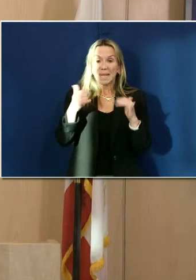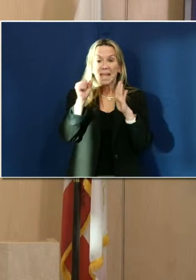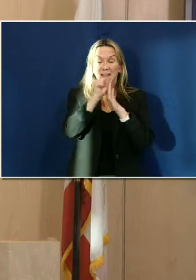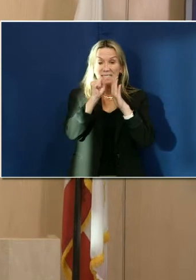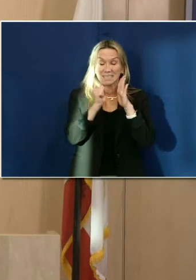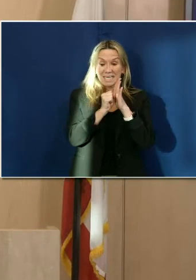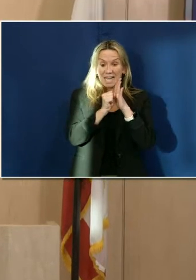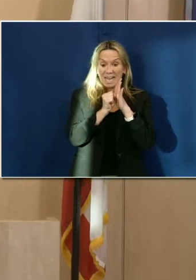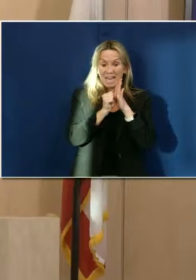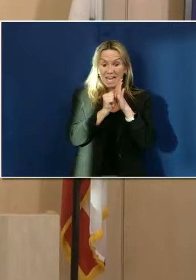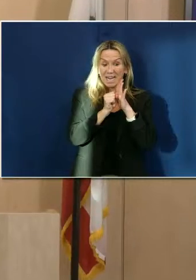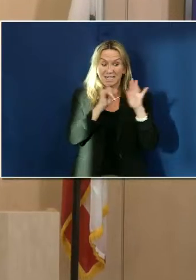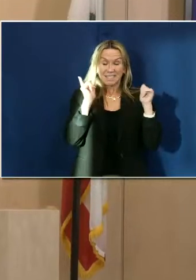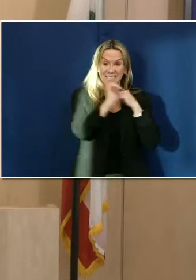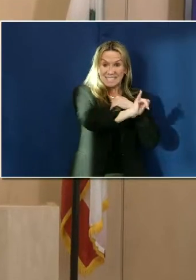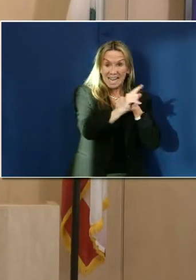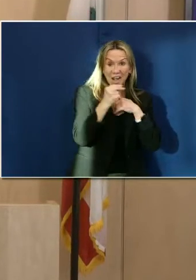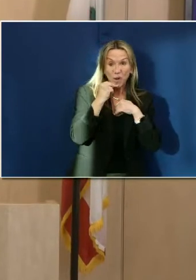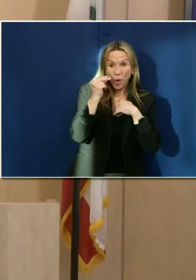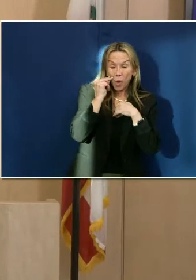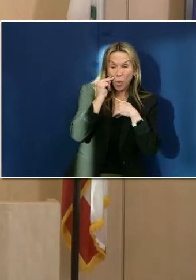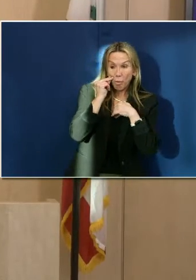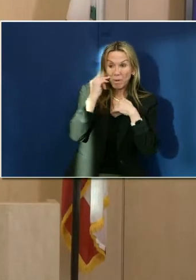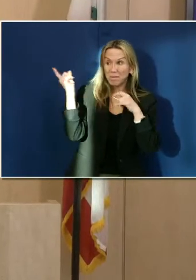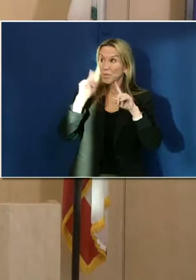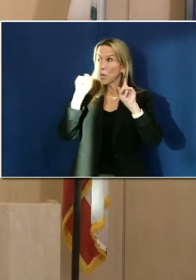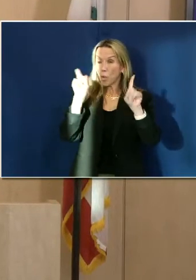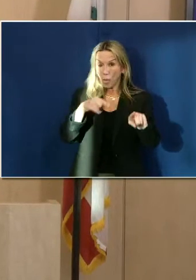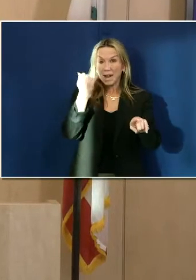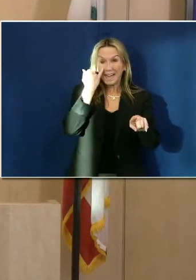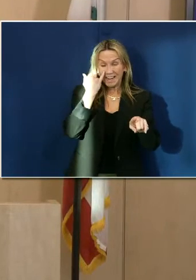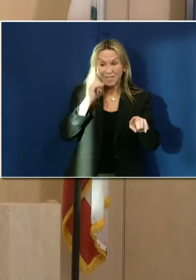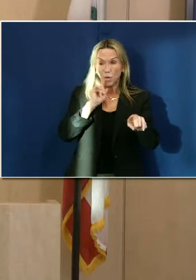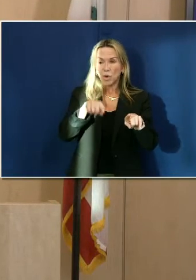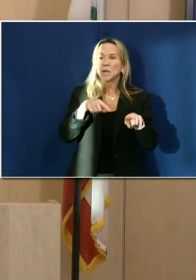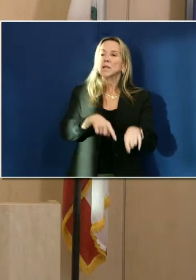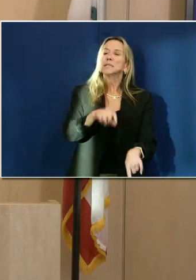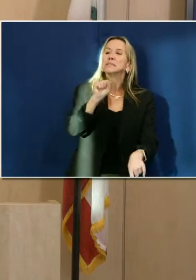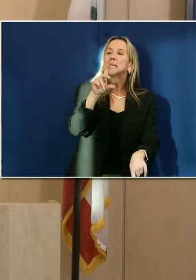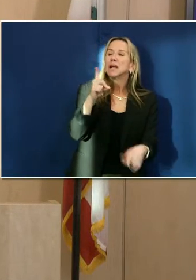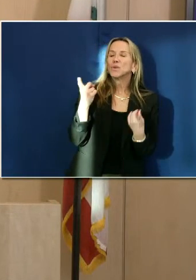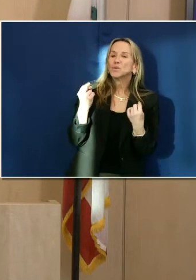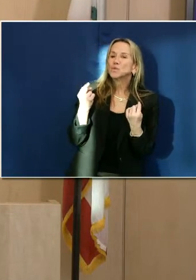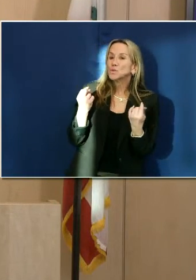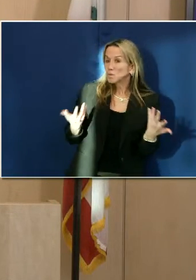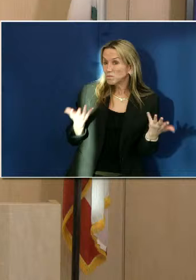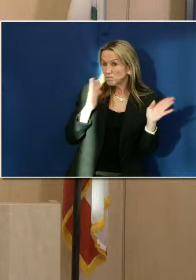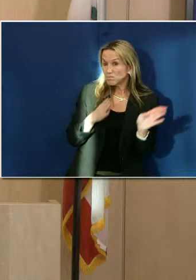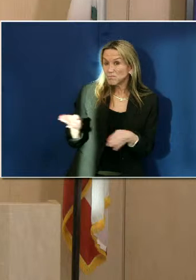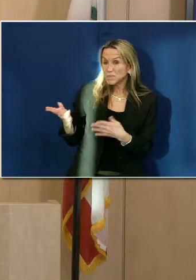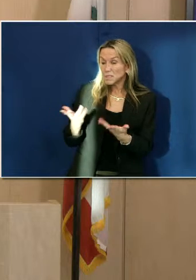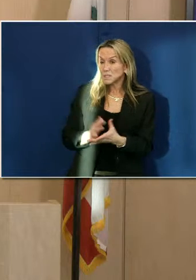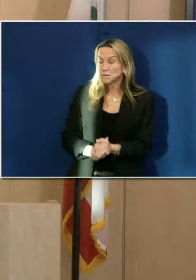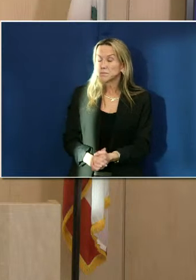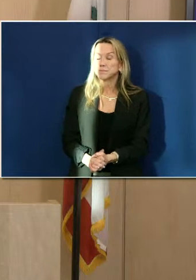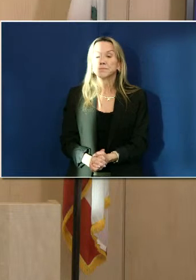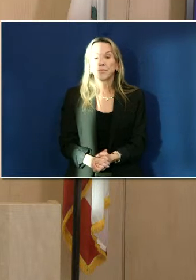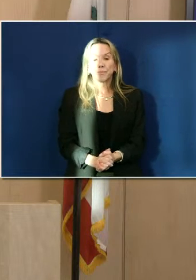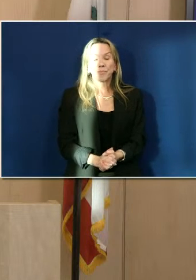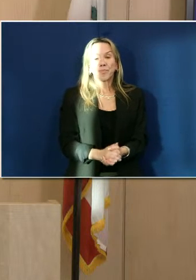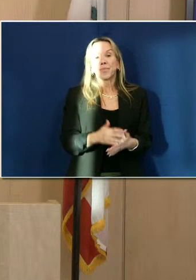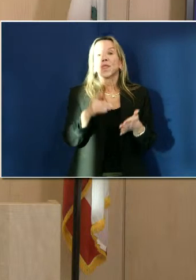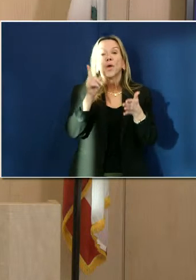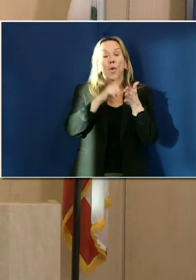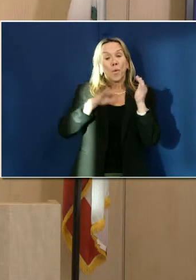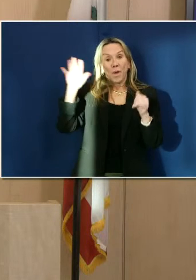San Diego? Is that something you are preparing if that is ordered? Well, we don't have the specifics of what that